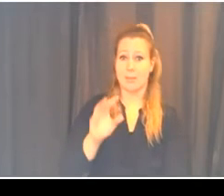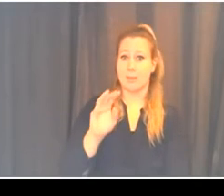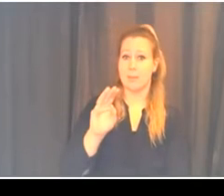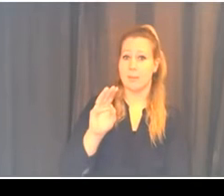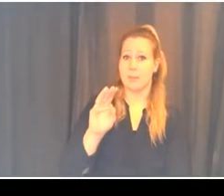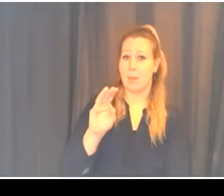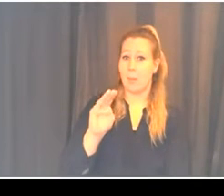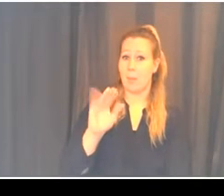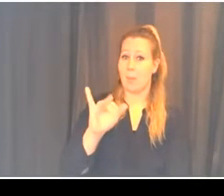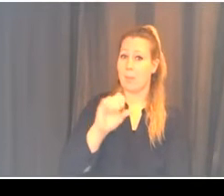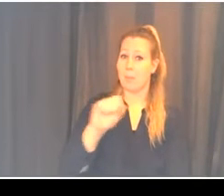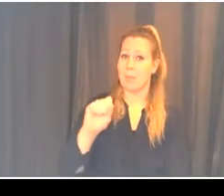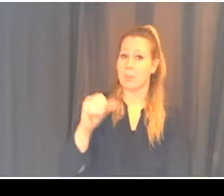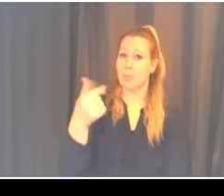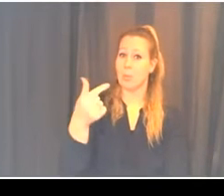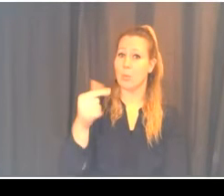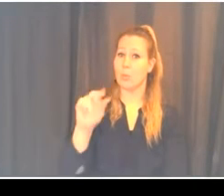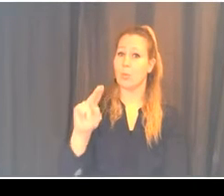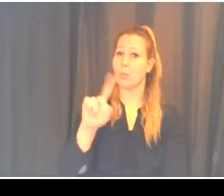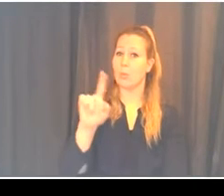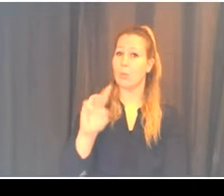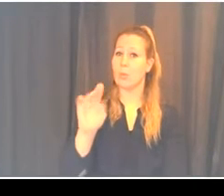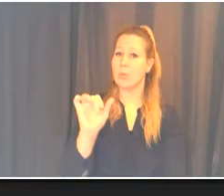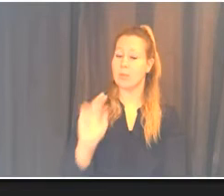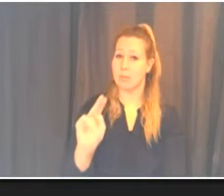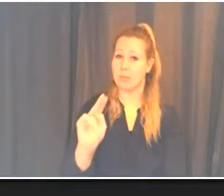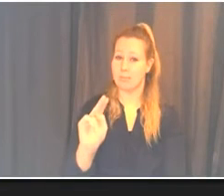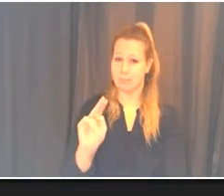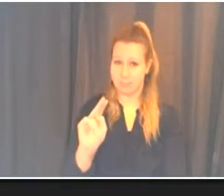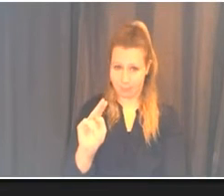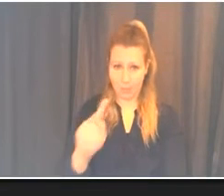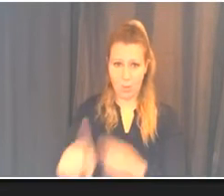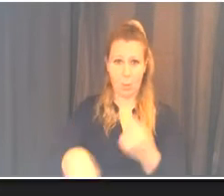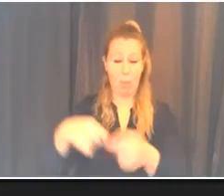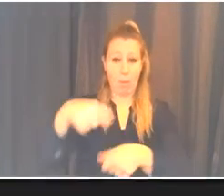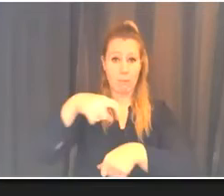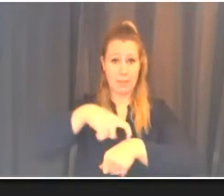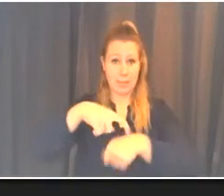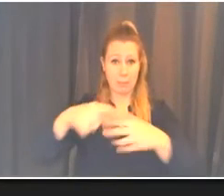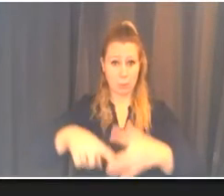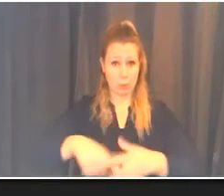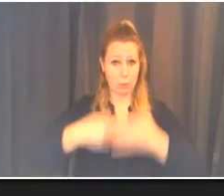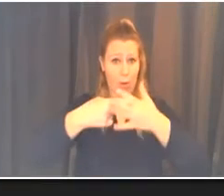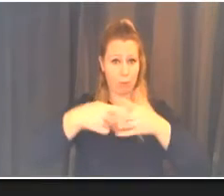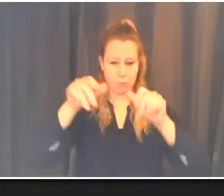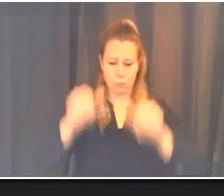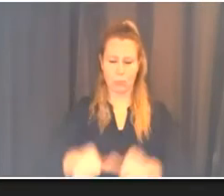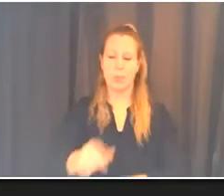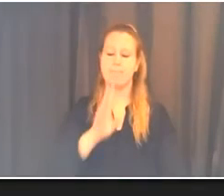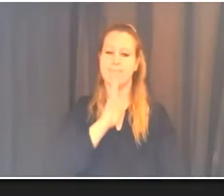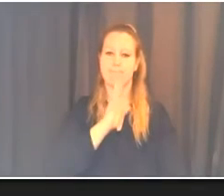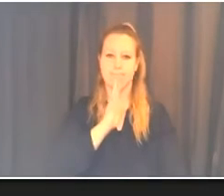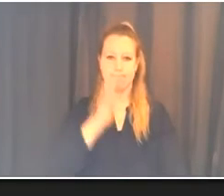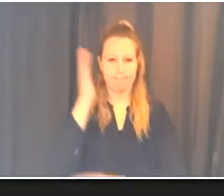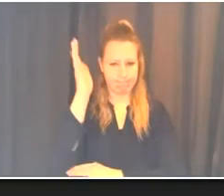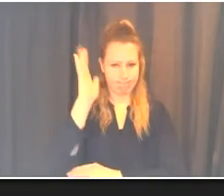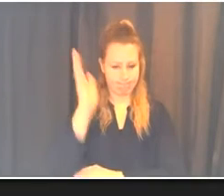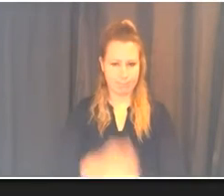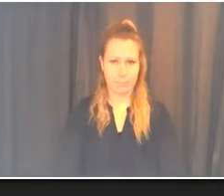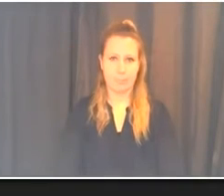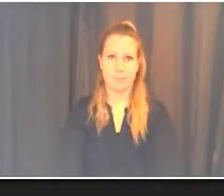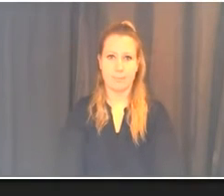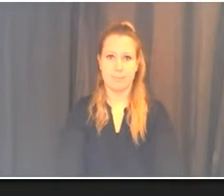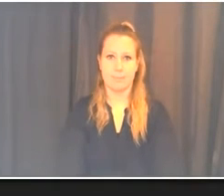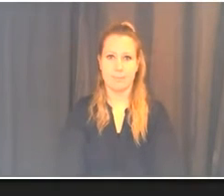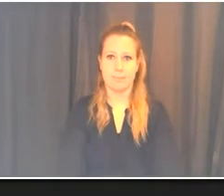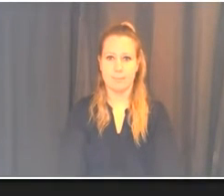you can start thank you um good afternoon speaker Johnson cheres rosenell and Richards and esteemed members of the